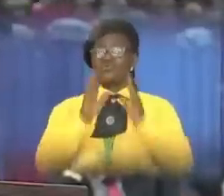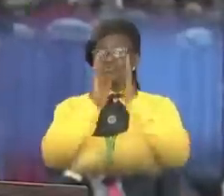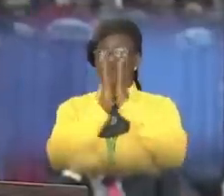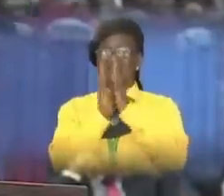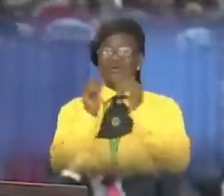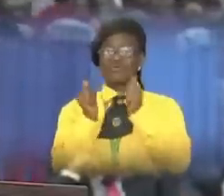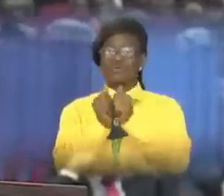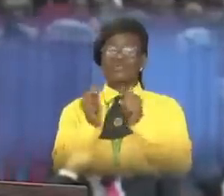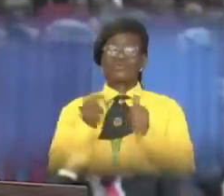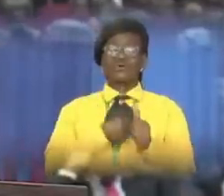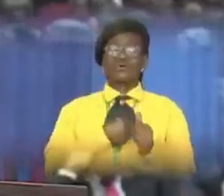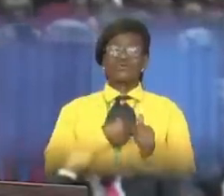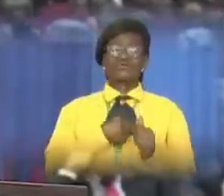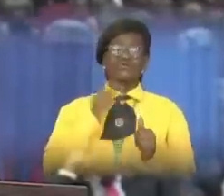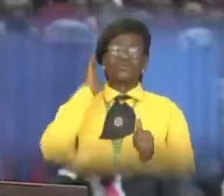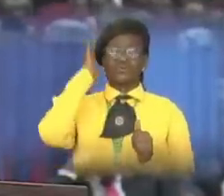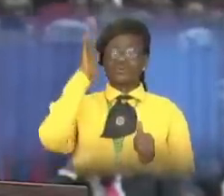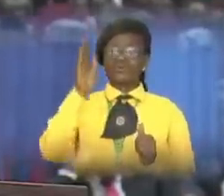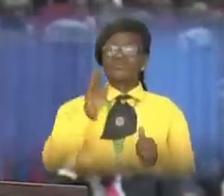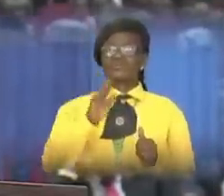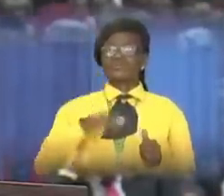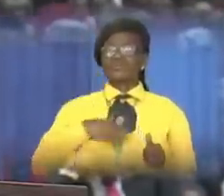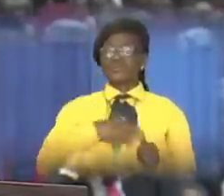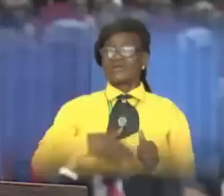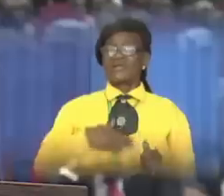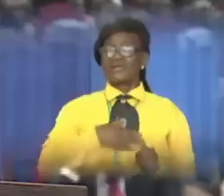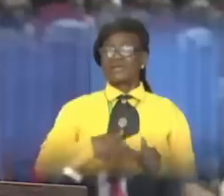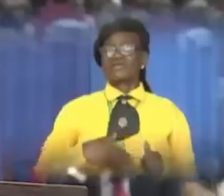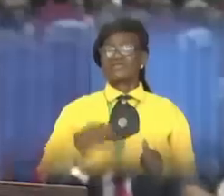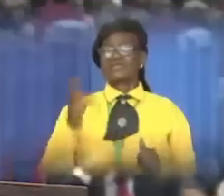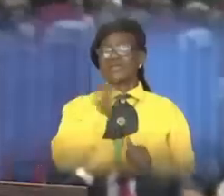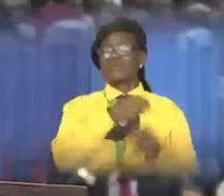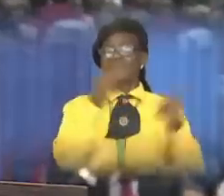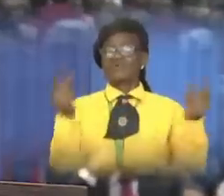before the people and kindly do so now,